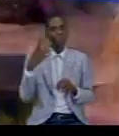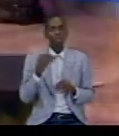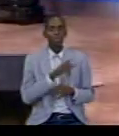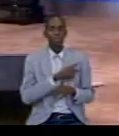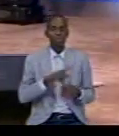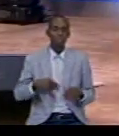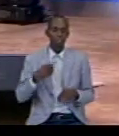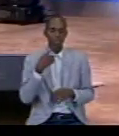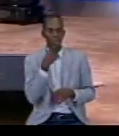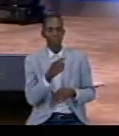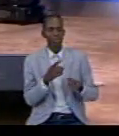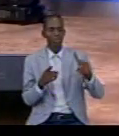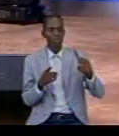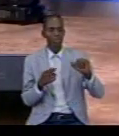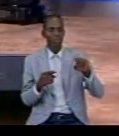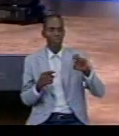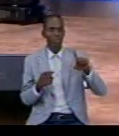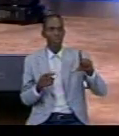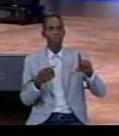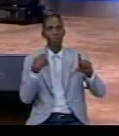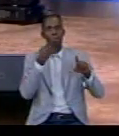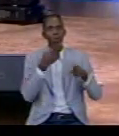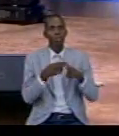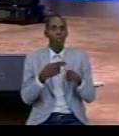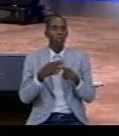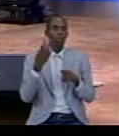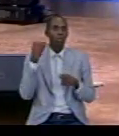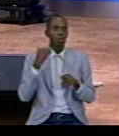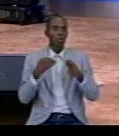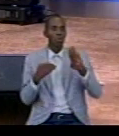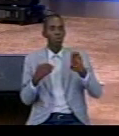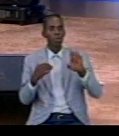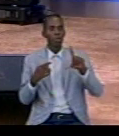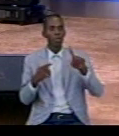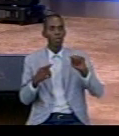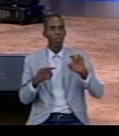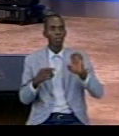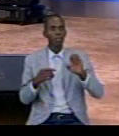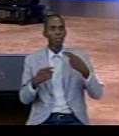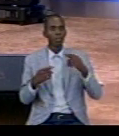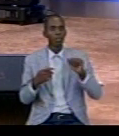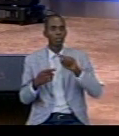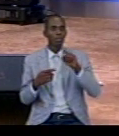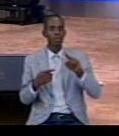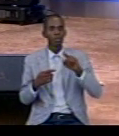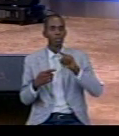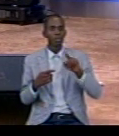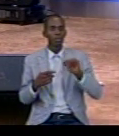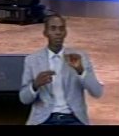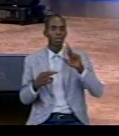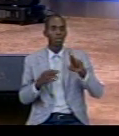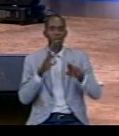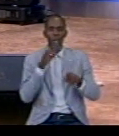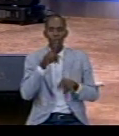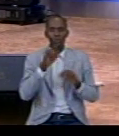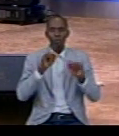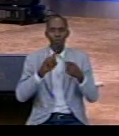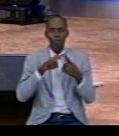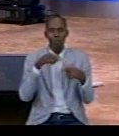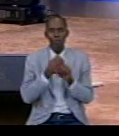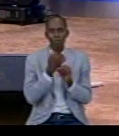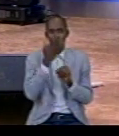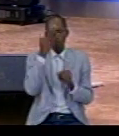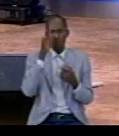Daniel, whose name was Belshazzar, art thou able to make known unto me